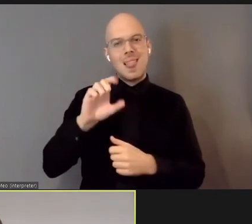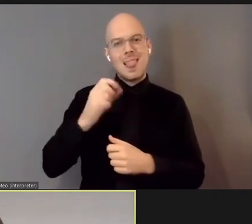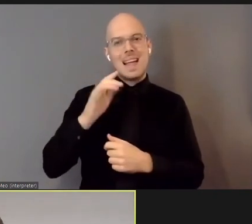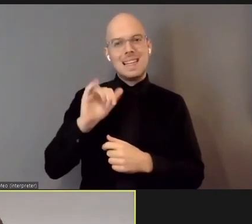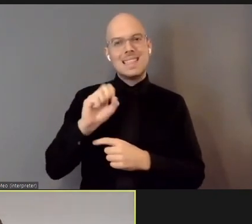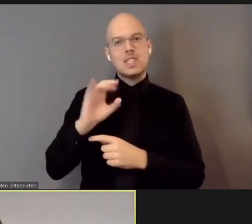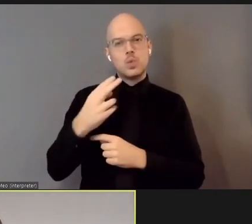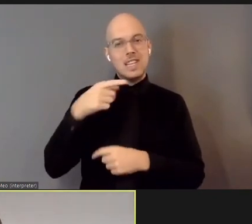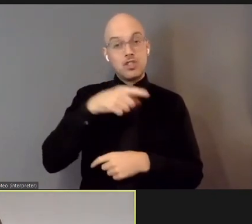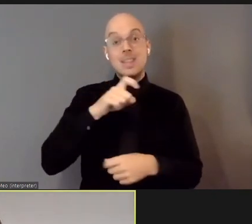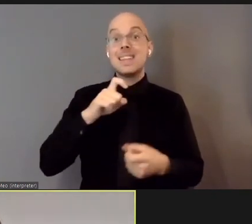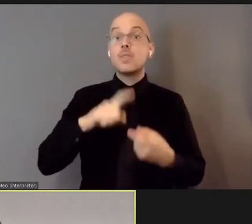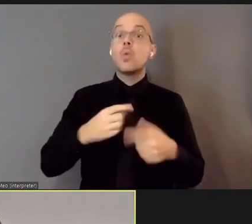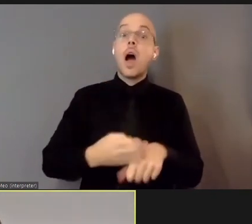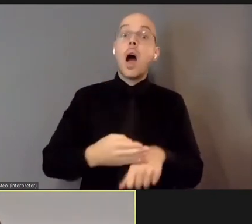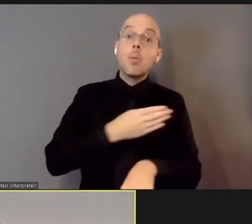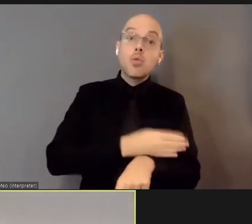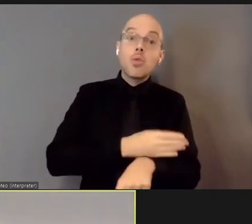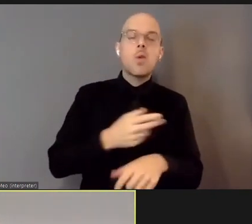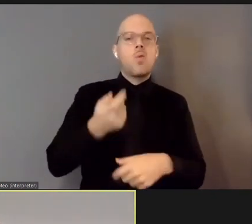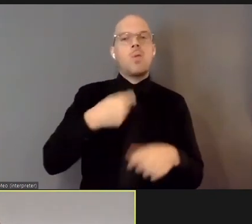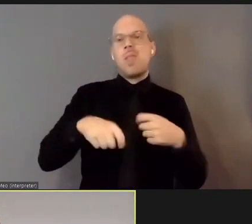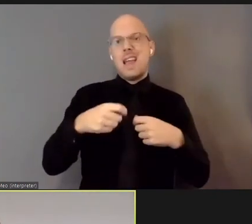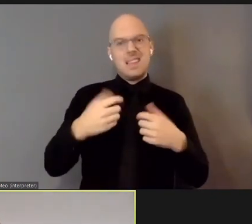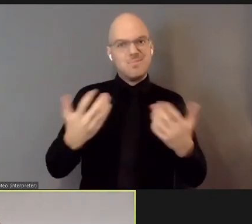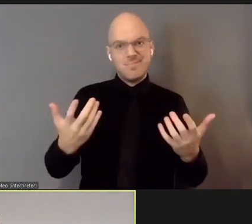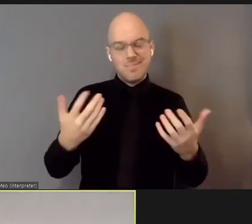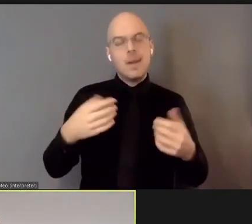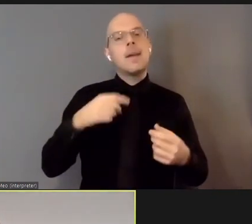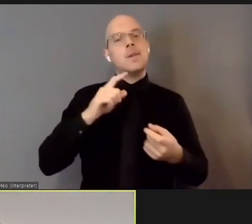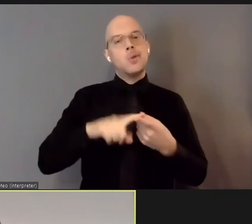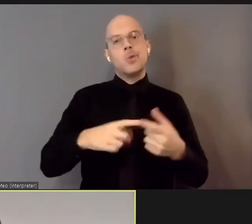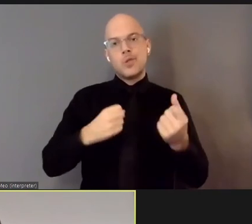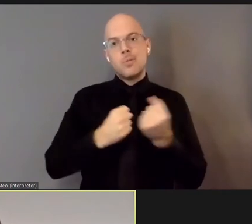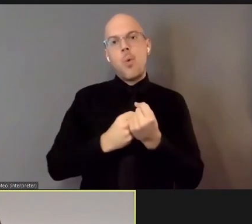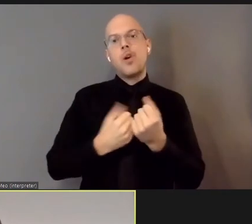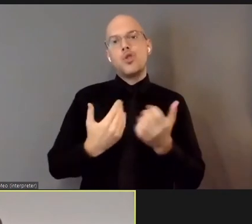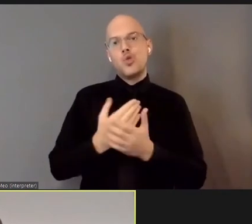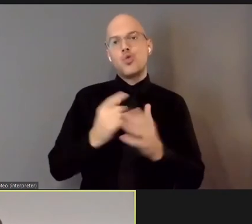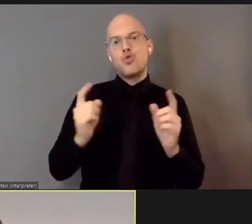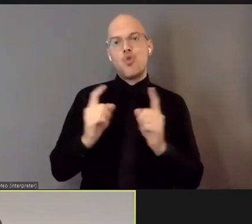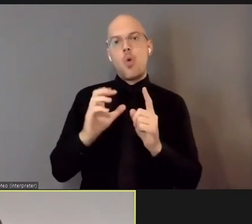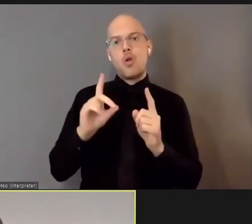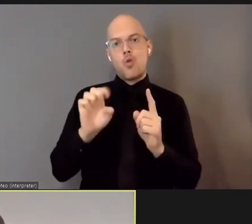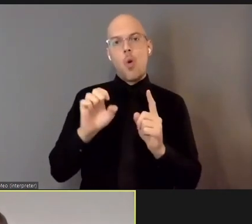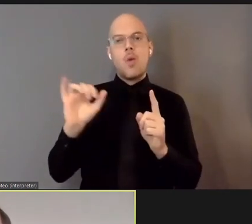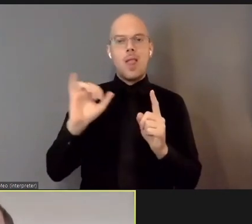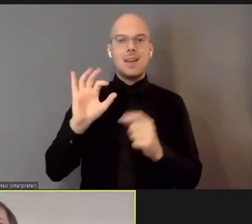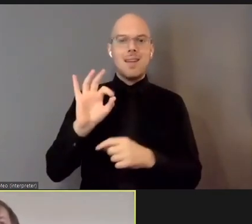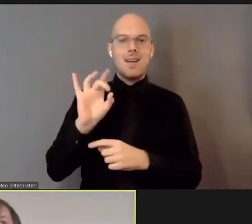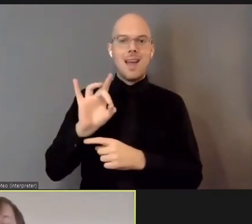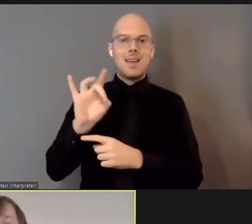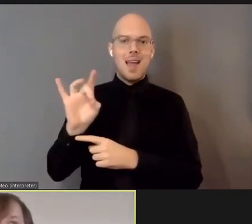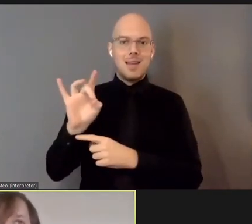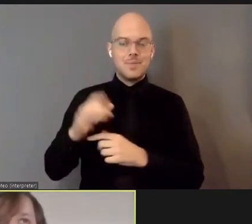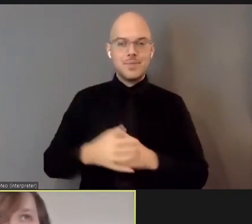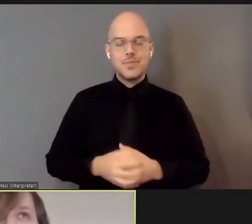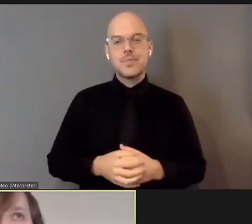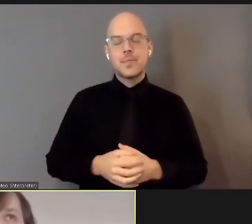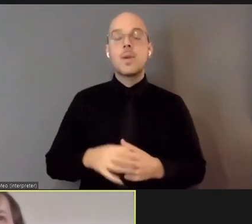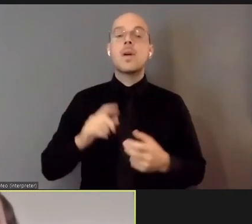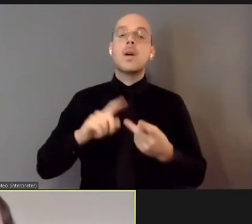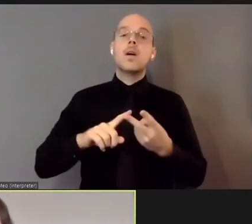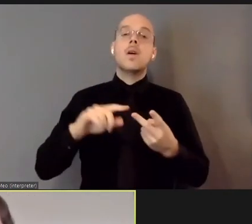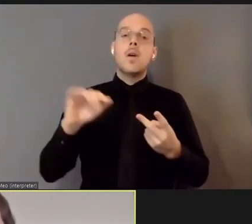need to be upgraded or replaced outright in order to support a new short code like 988.